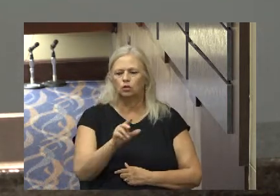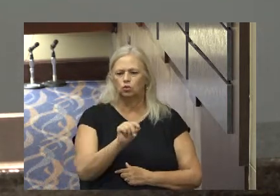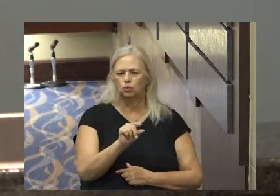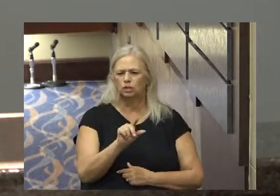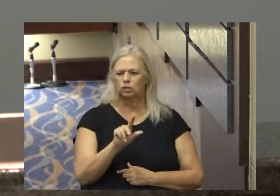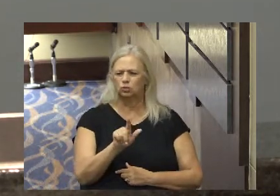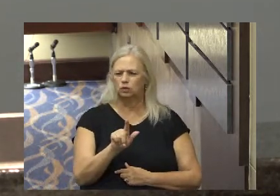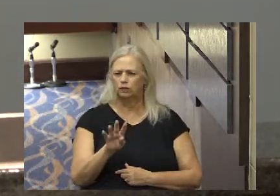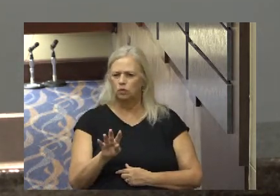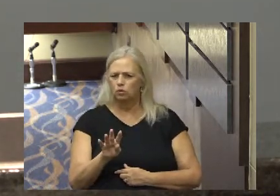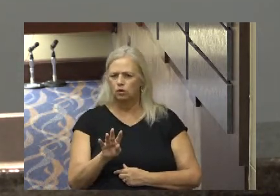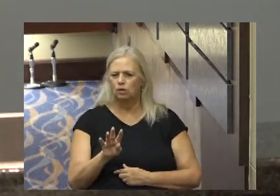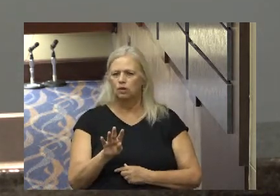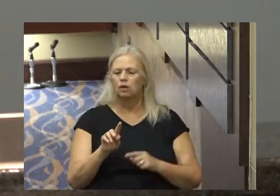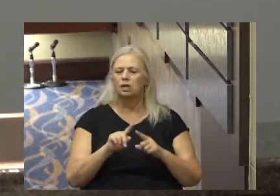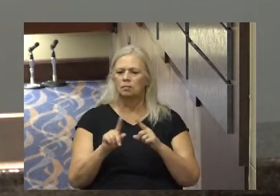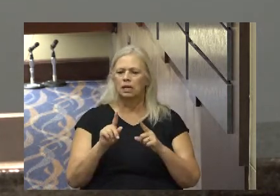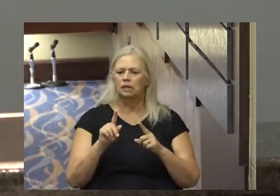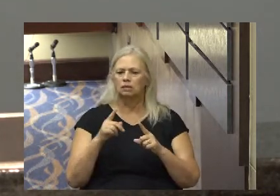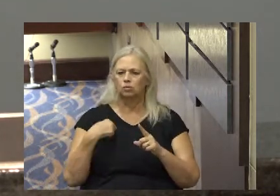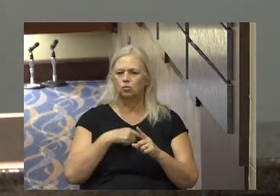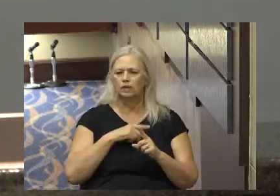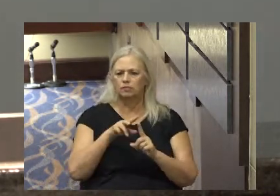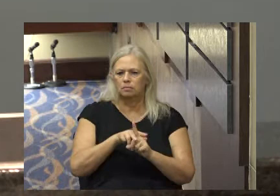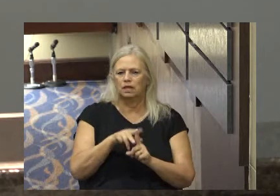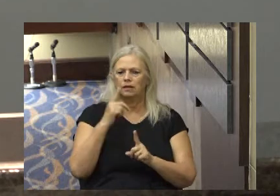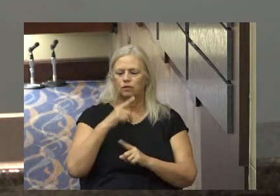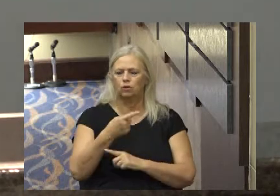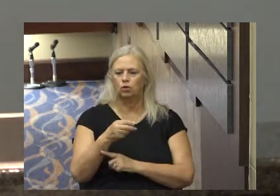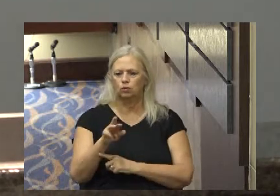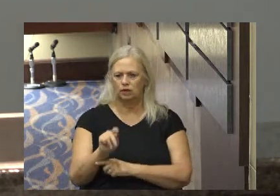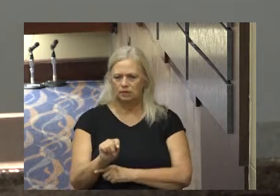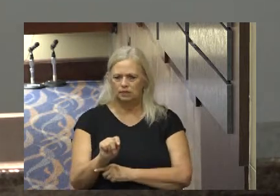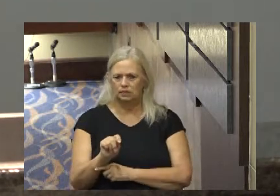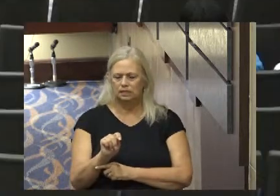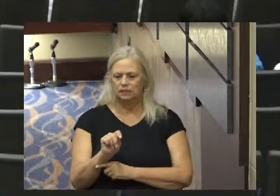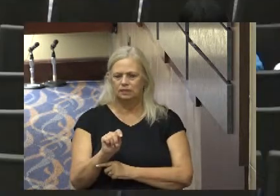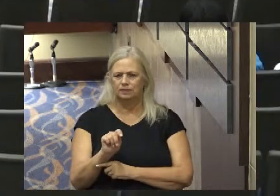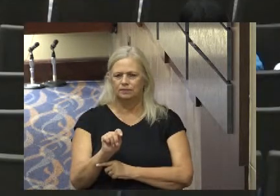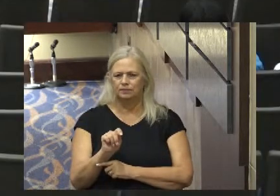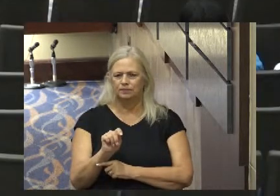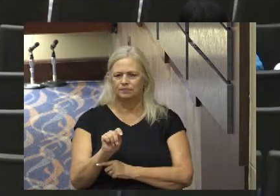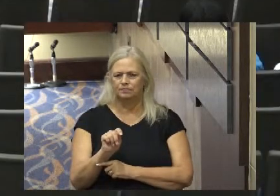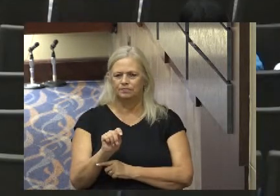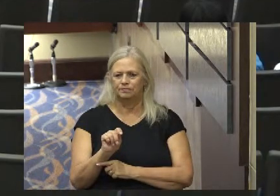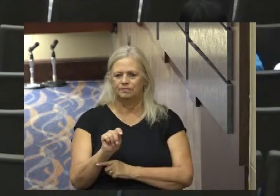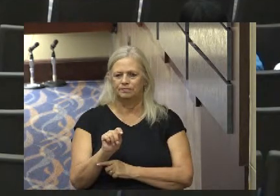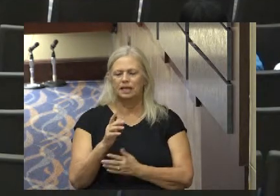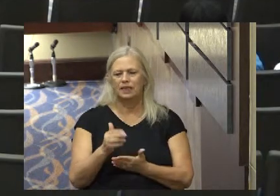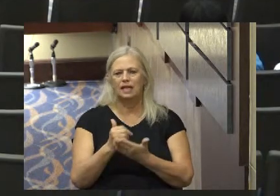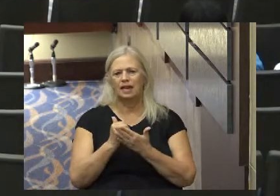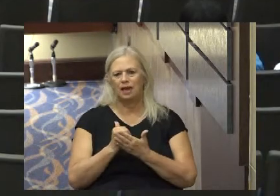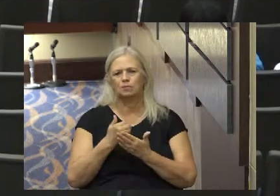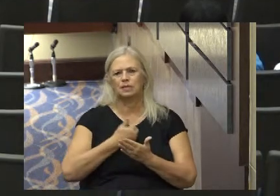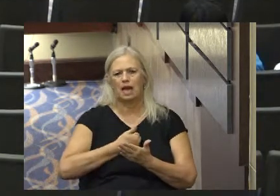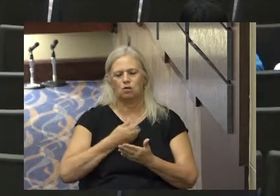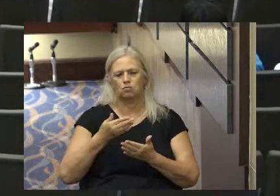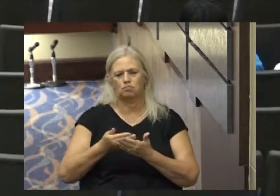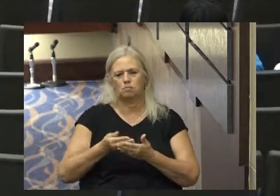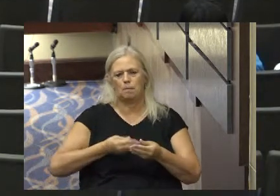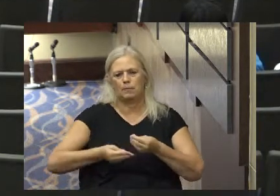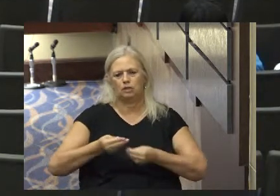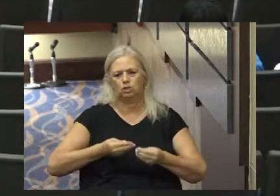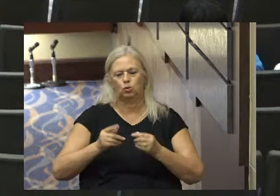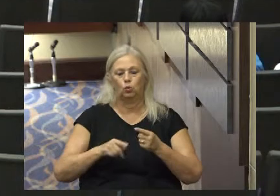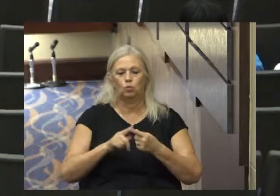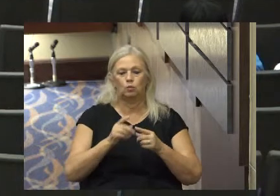grant that we've applied for, and again, it makes these things, it helps our budget when we get these federal grants and state